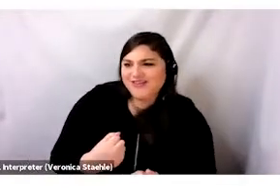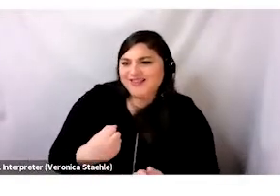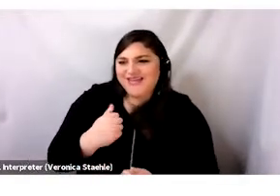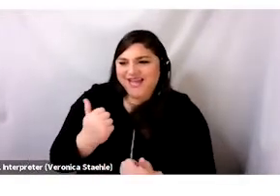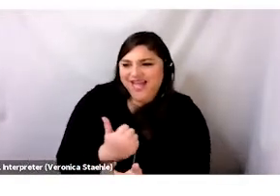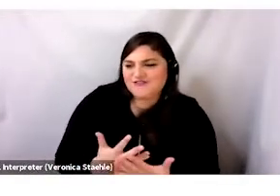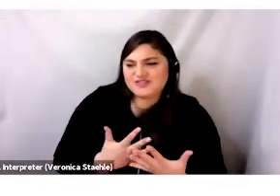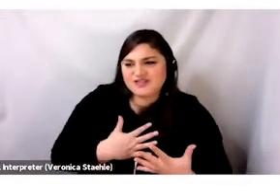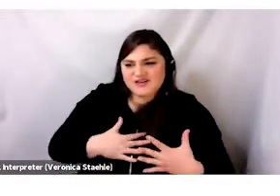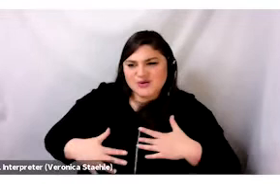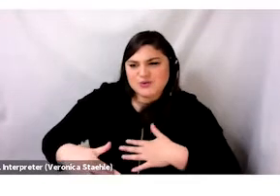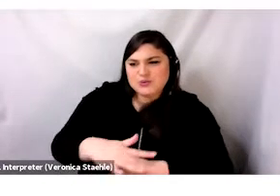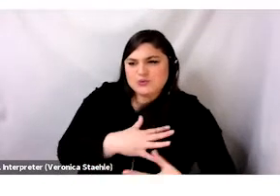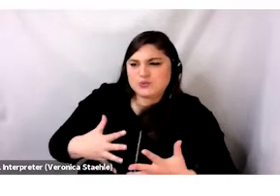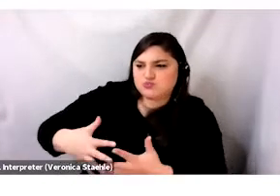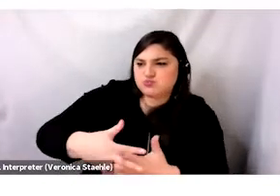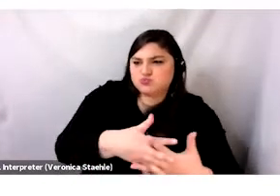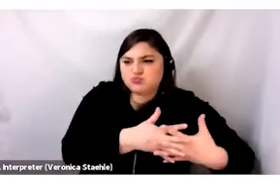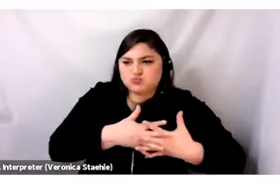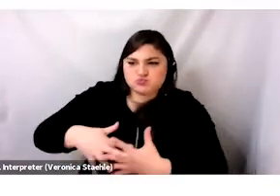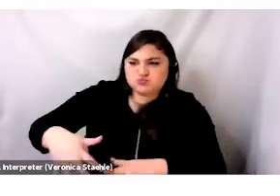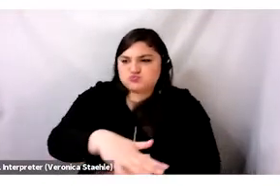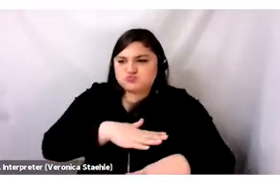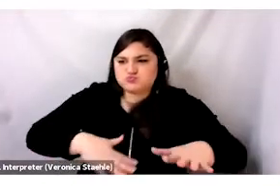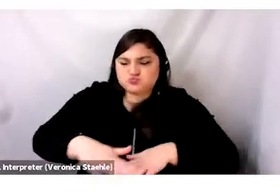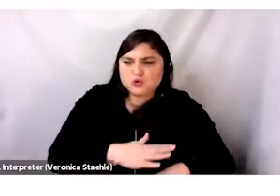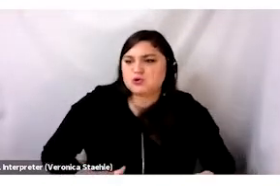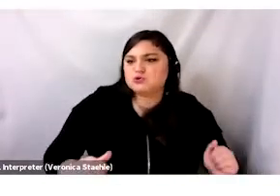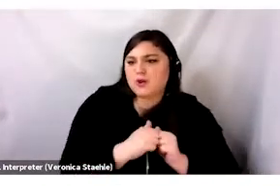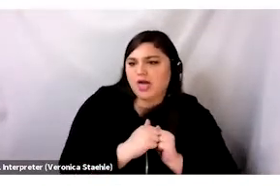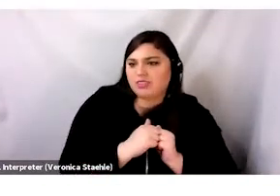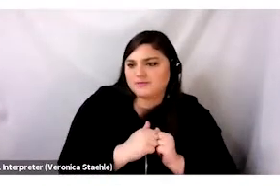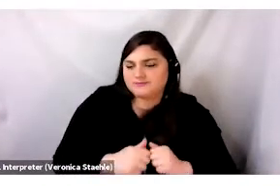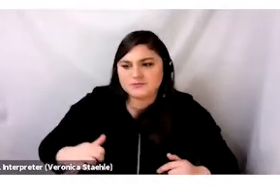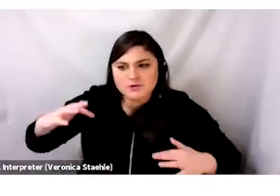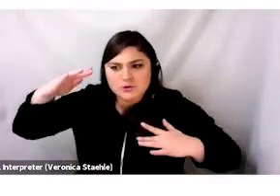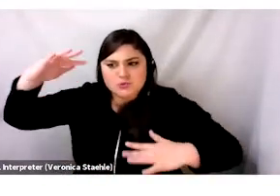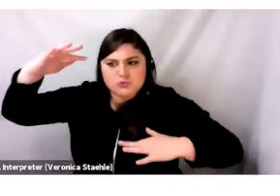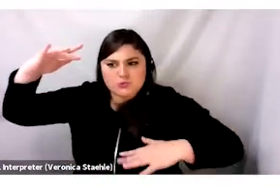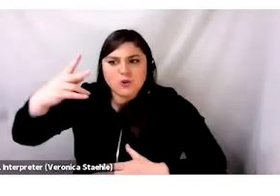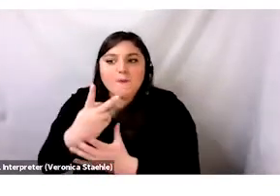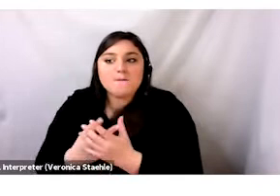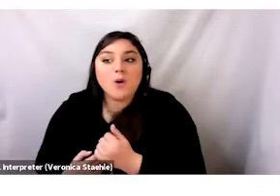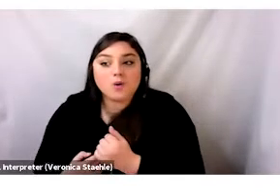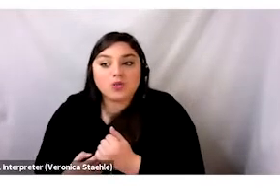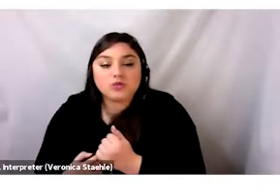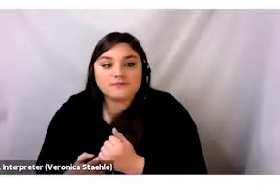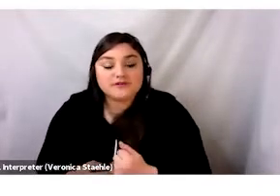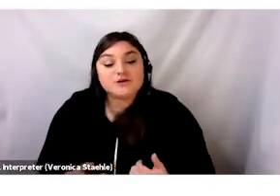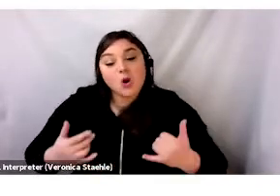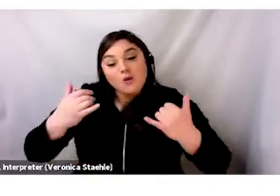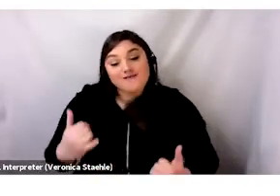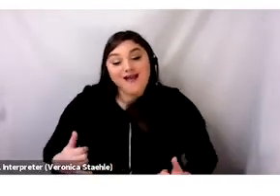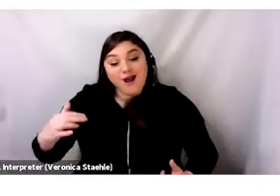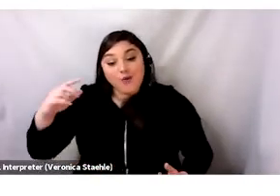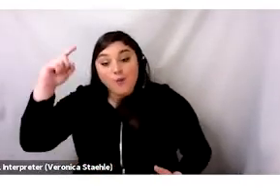intertwined. So, really, wisdom and compassion are also inseparable. And that kind of unity can